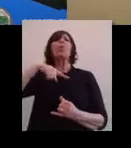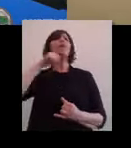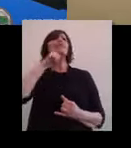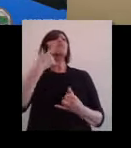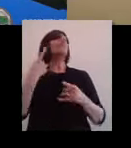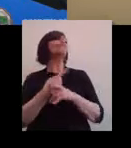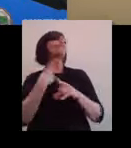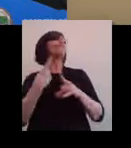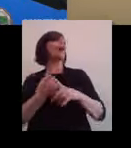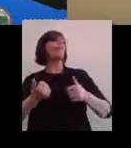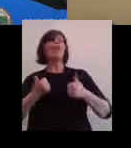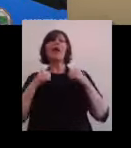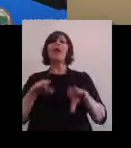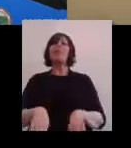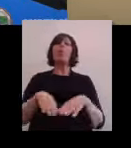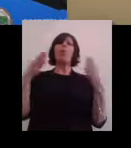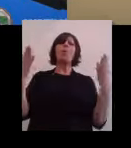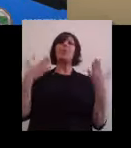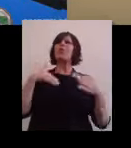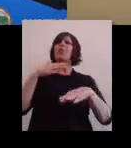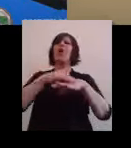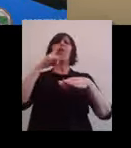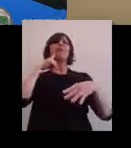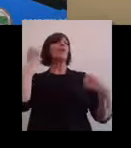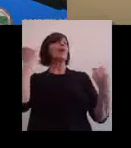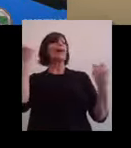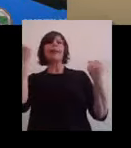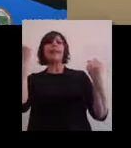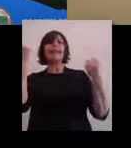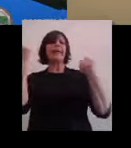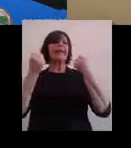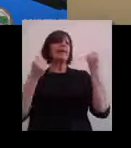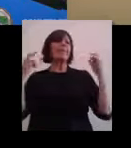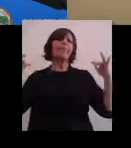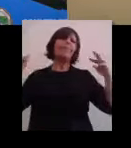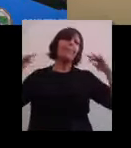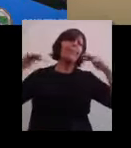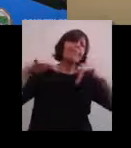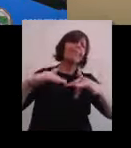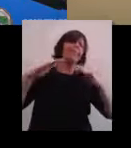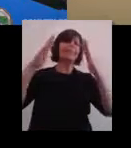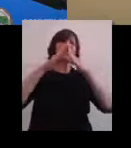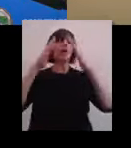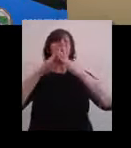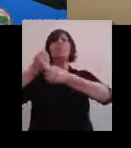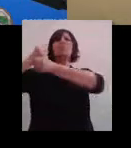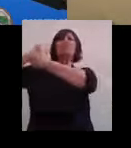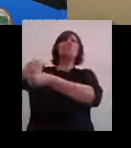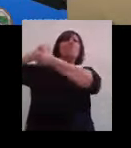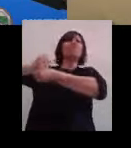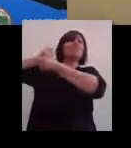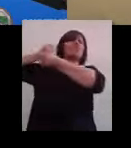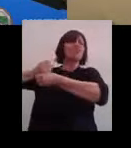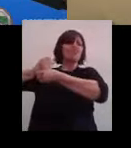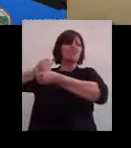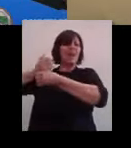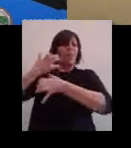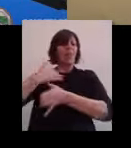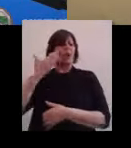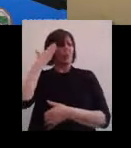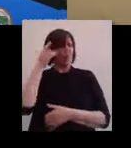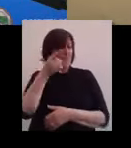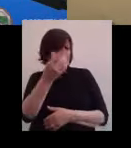open up. They're calling for vehicles to flock to Niagara Square, people to march with signs. I wanted to know if you were aware of